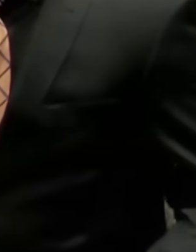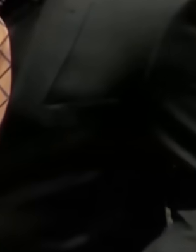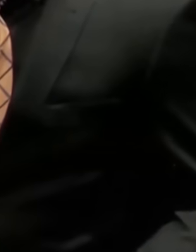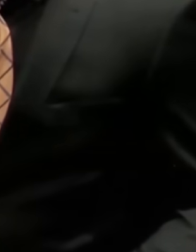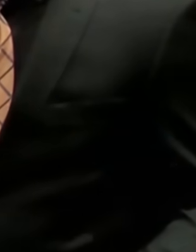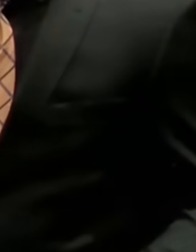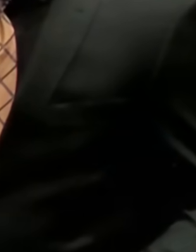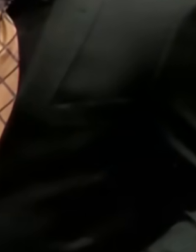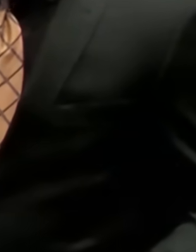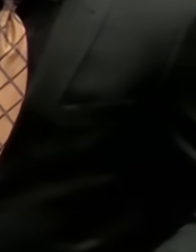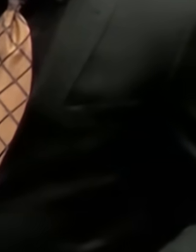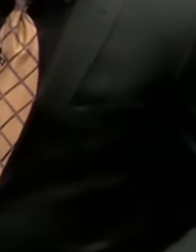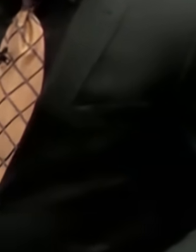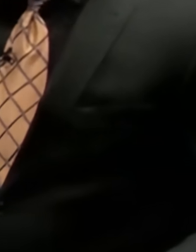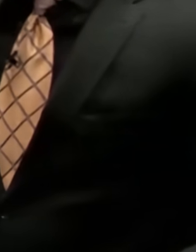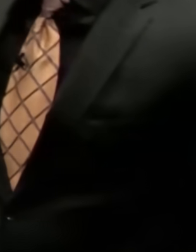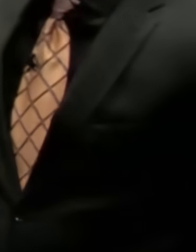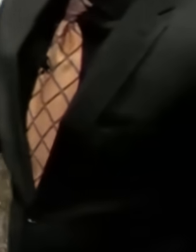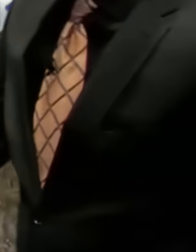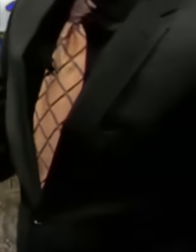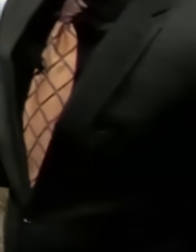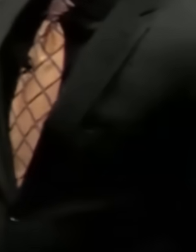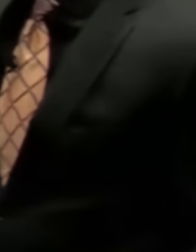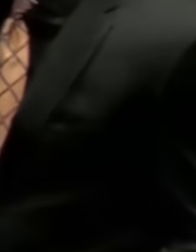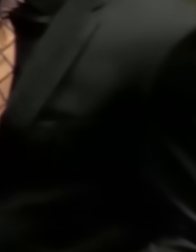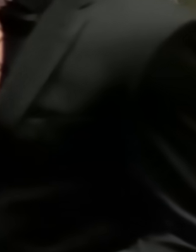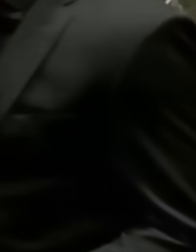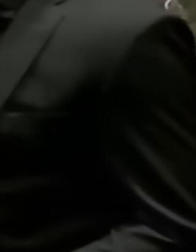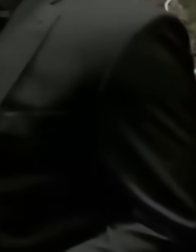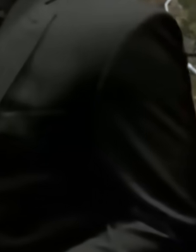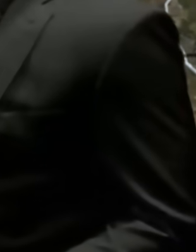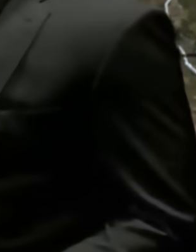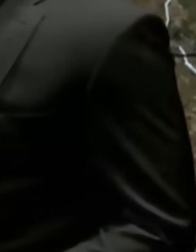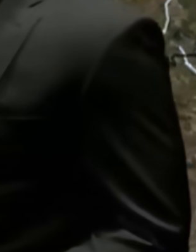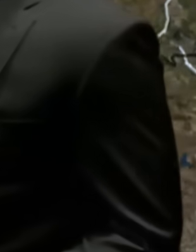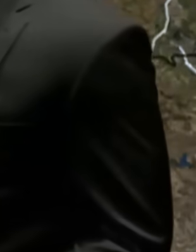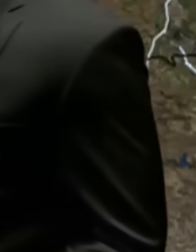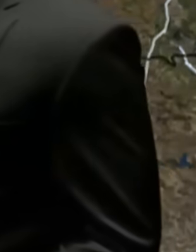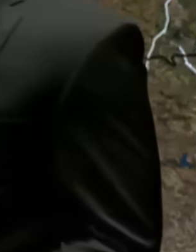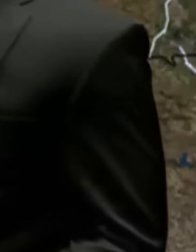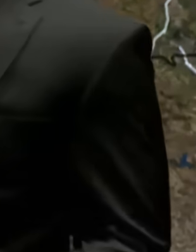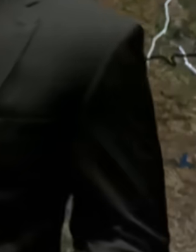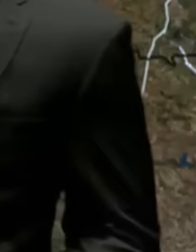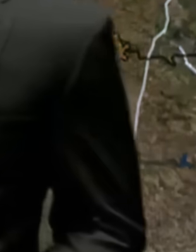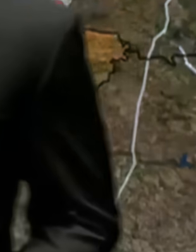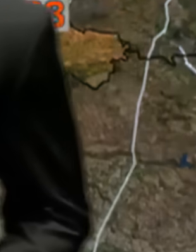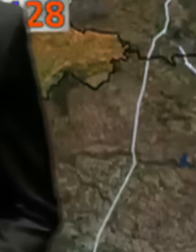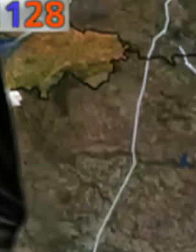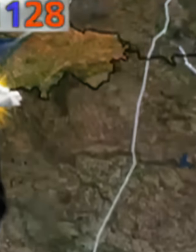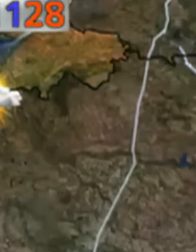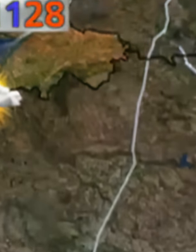metso e mmedi kaofela ho fihla ho mashome a mabedi a metso e robong kaofela re shebile ka Soestreneke Taung Vryburg o tla